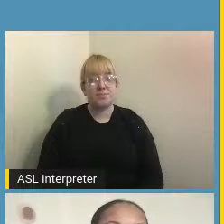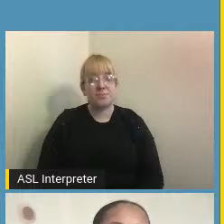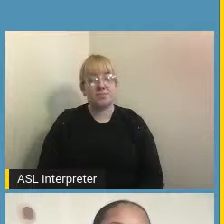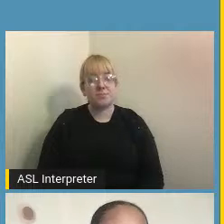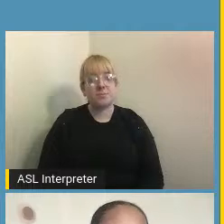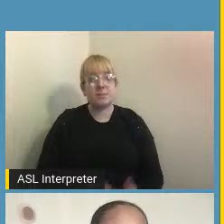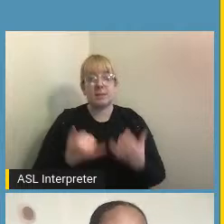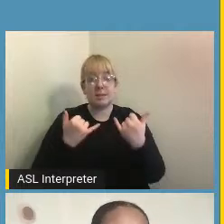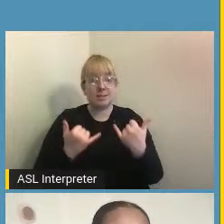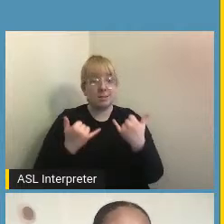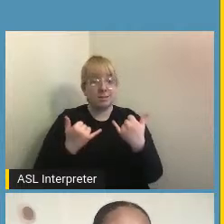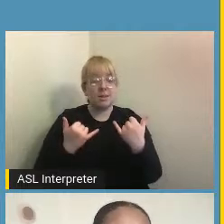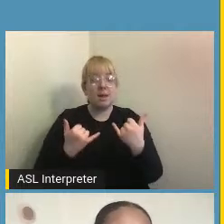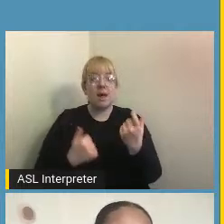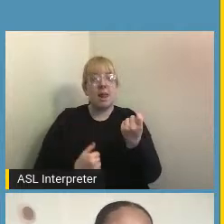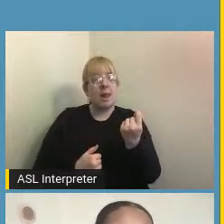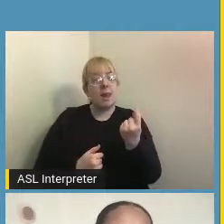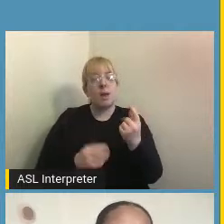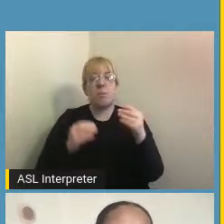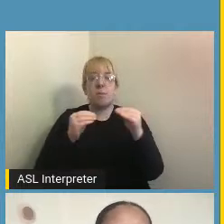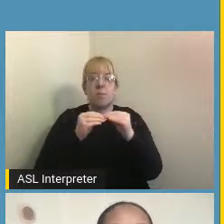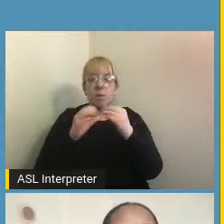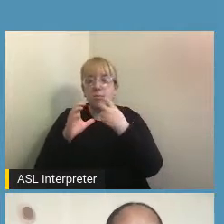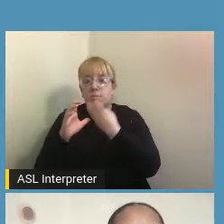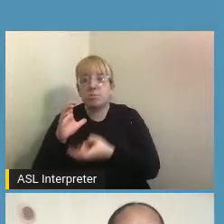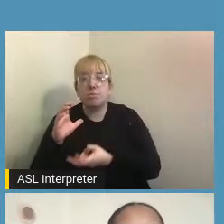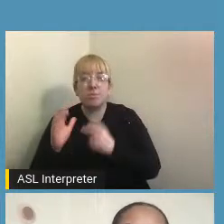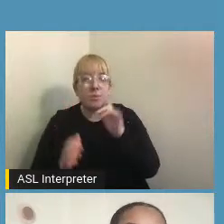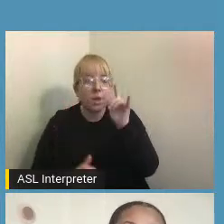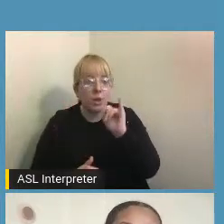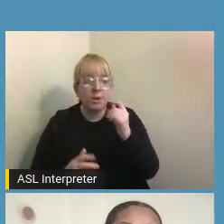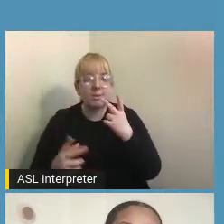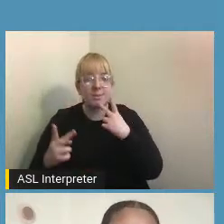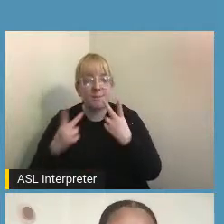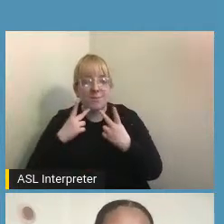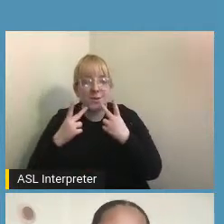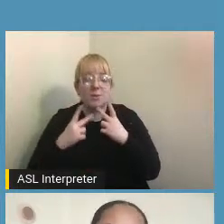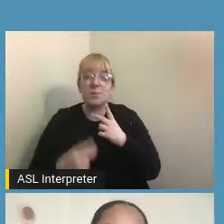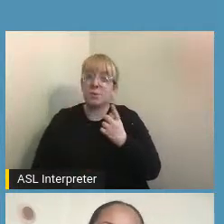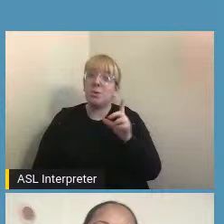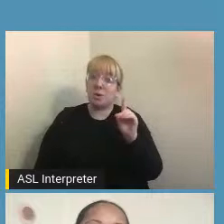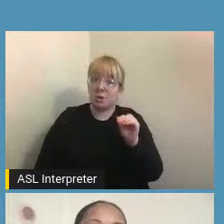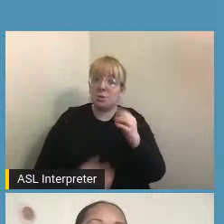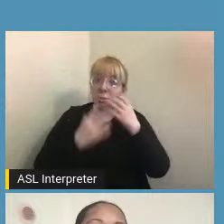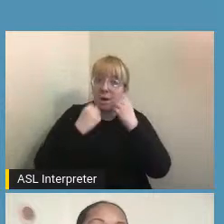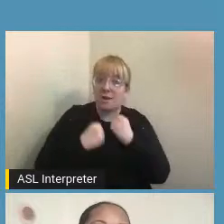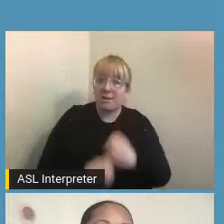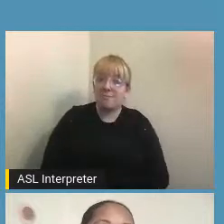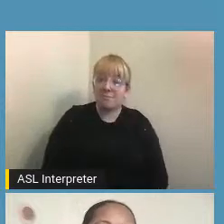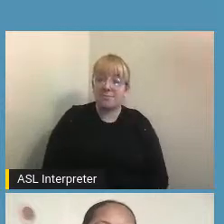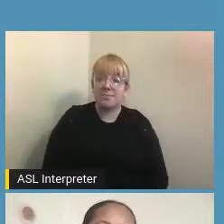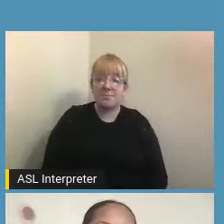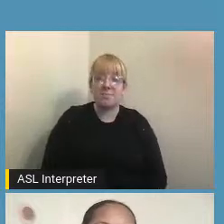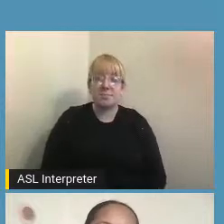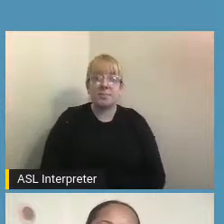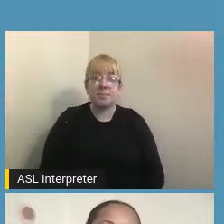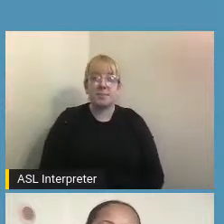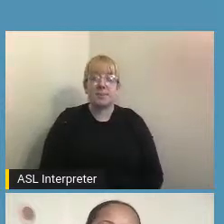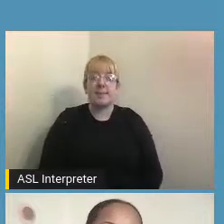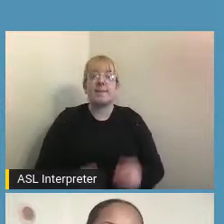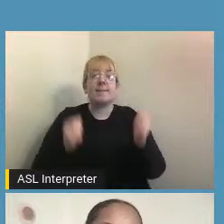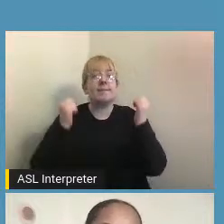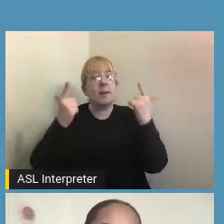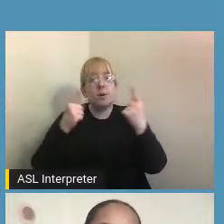So now we're going to get a little bit into the looks, because they do matter. So I think all